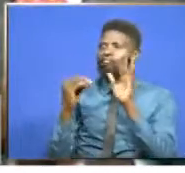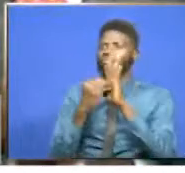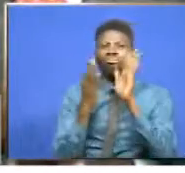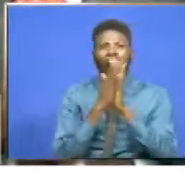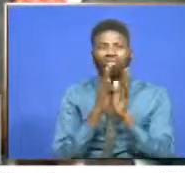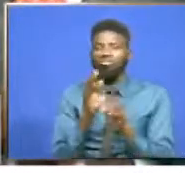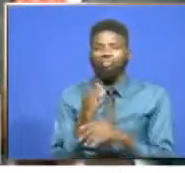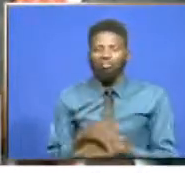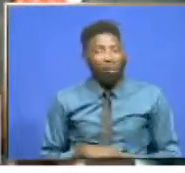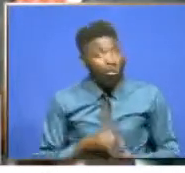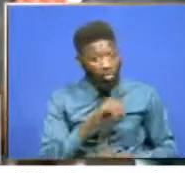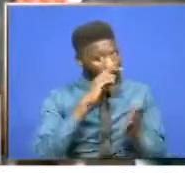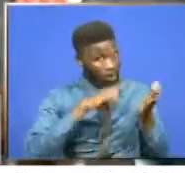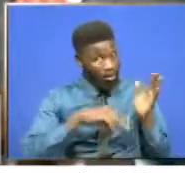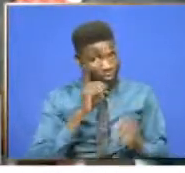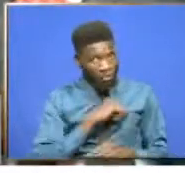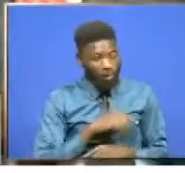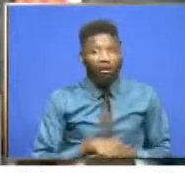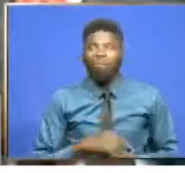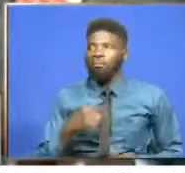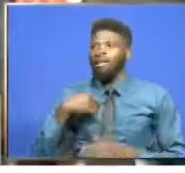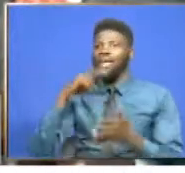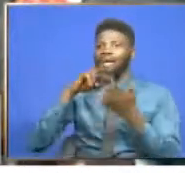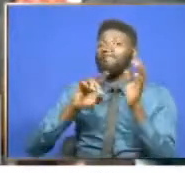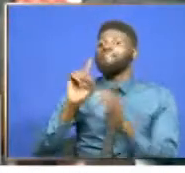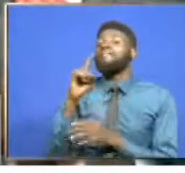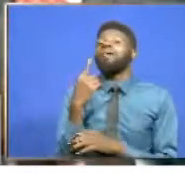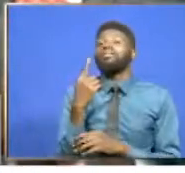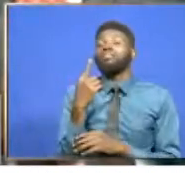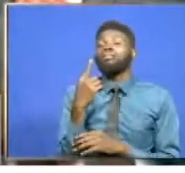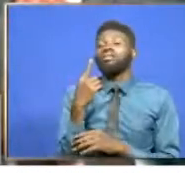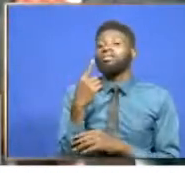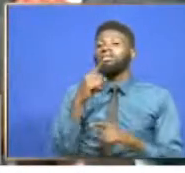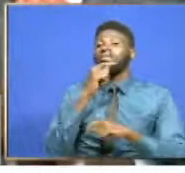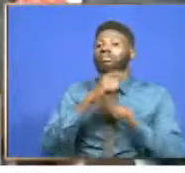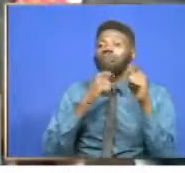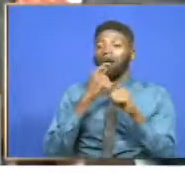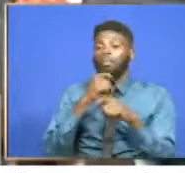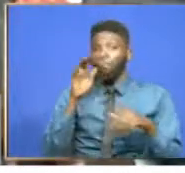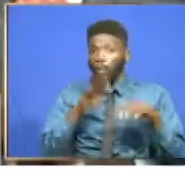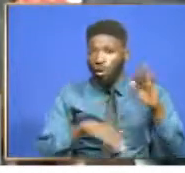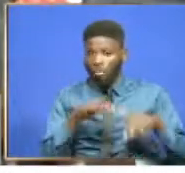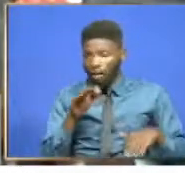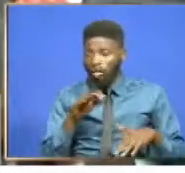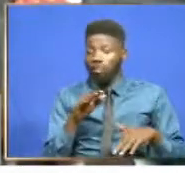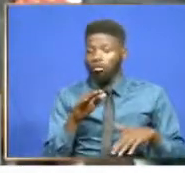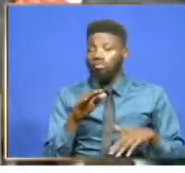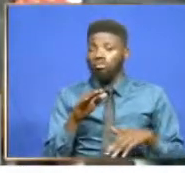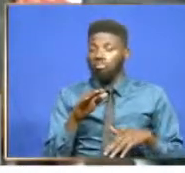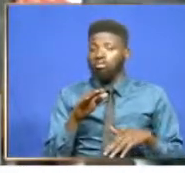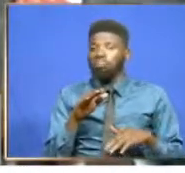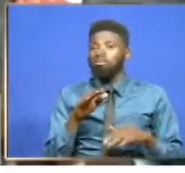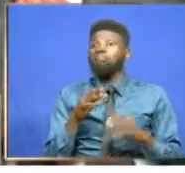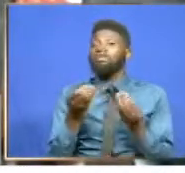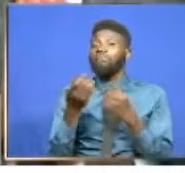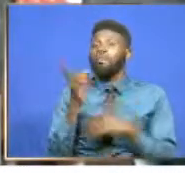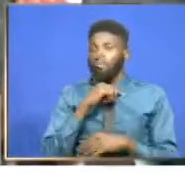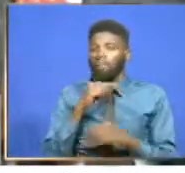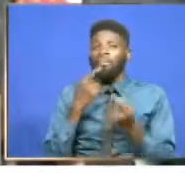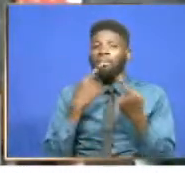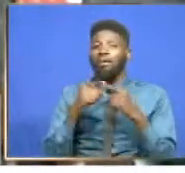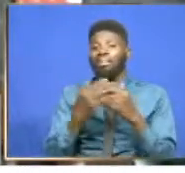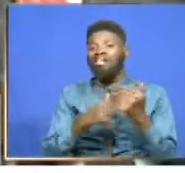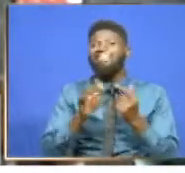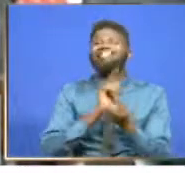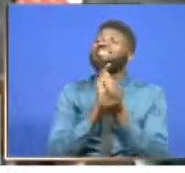read the BBI? I read the first version which was available to us, which were given at Bomas. The Bomas one report I read. From then on, it has been changing so much